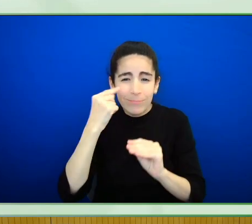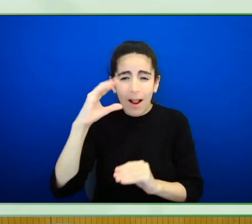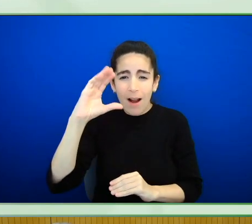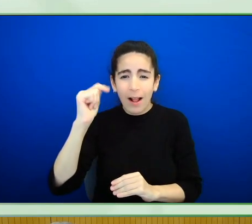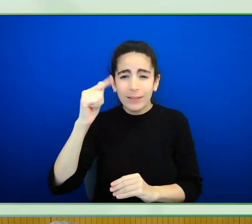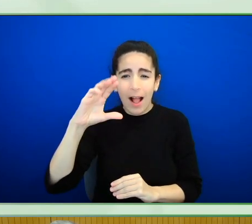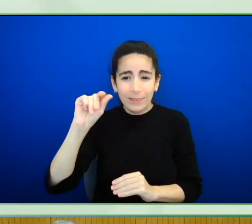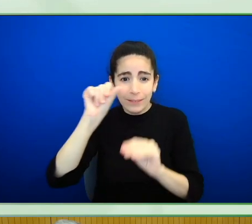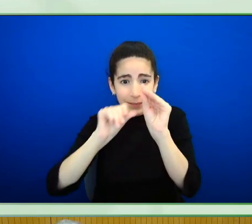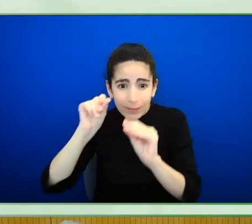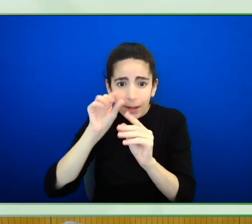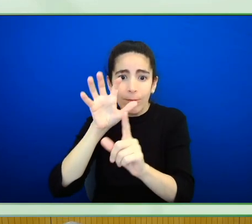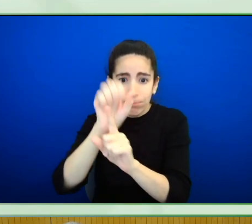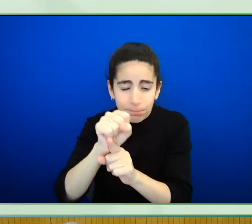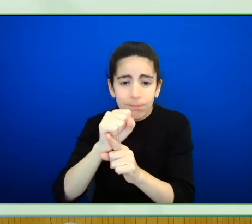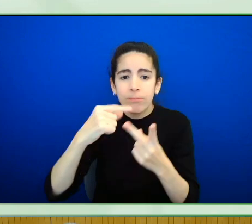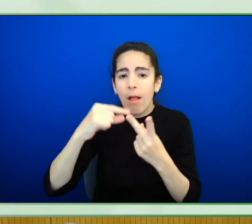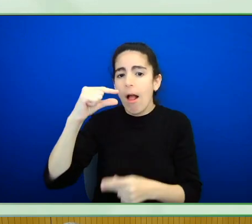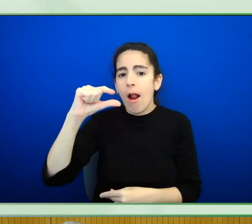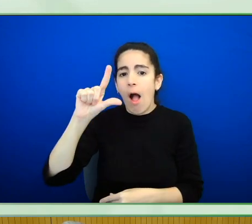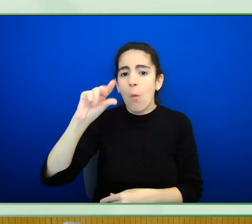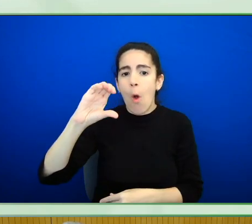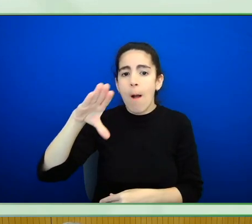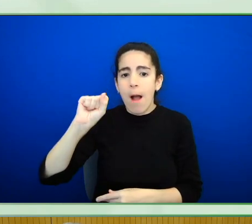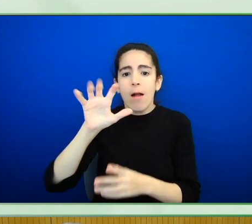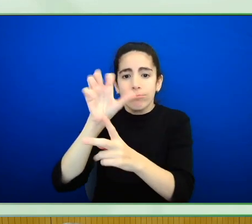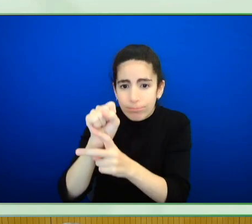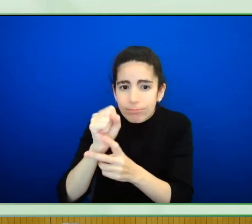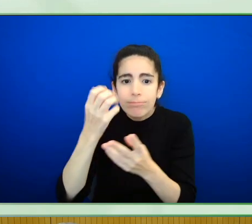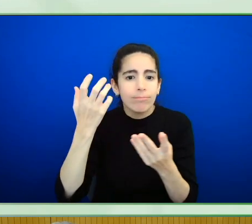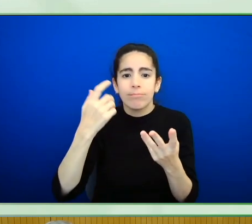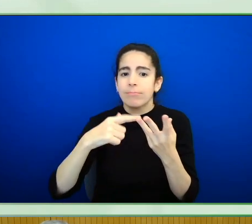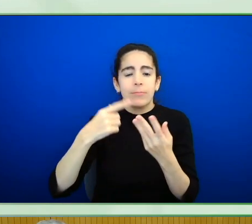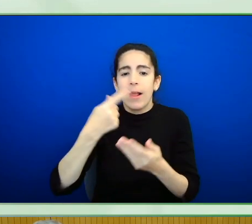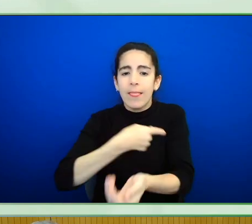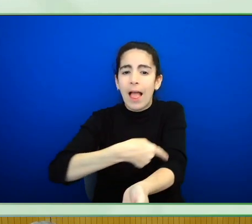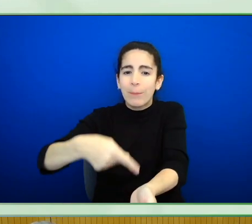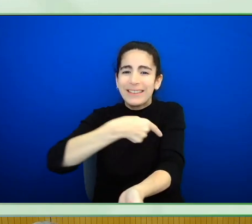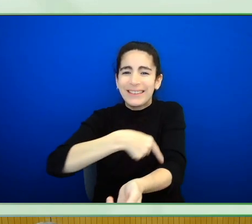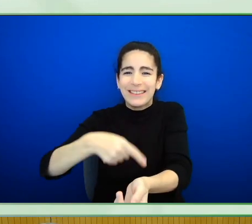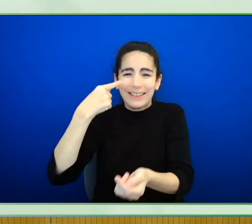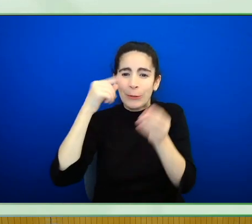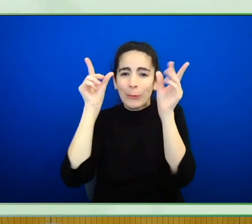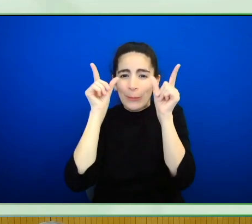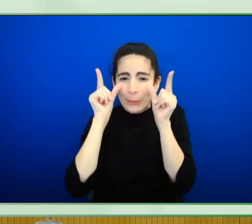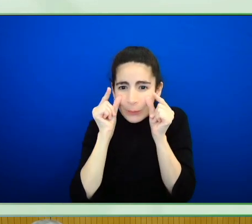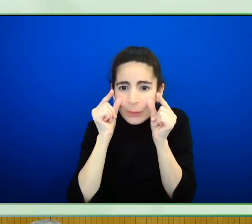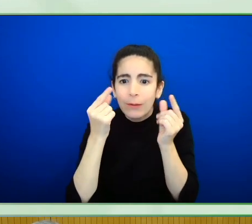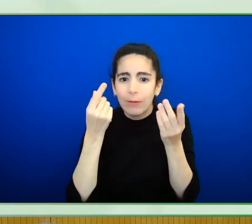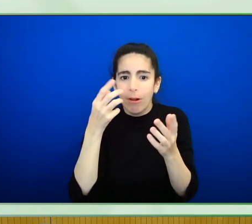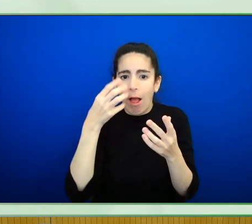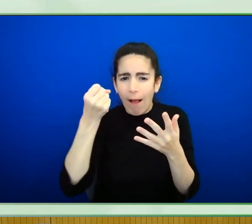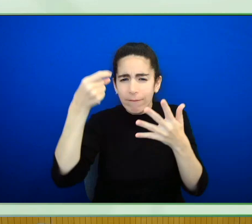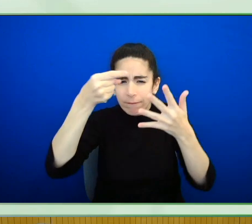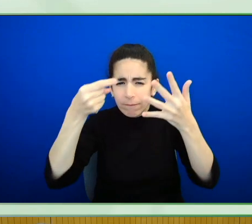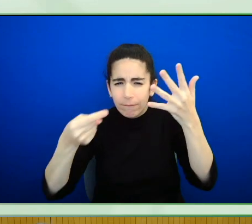diabetic retinopathy, he was busy in refractive error, management of refractive error. With the help of peak technology,